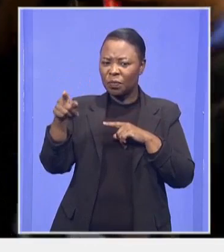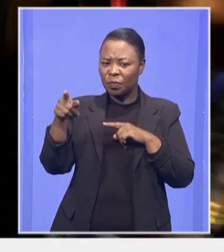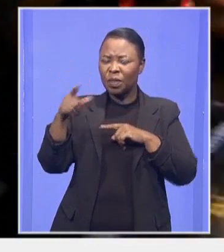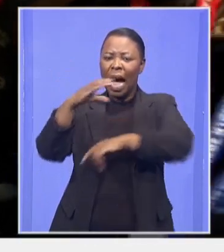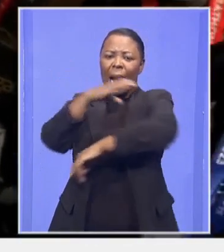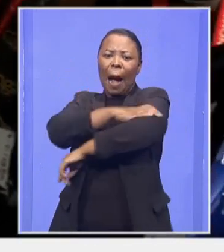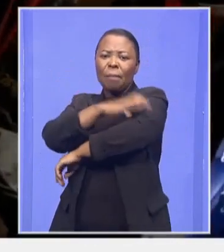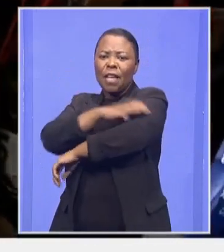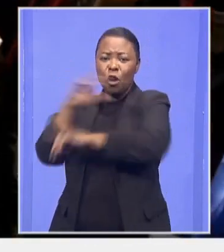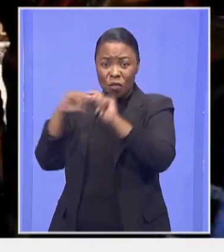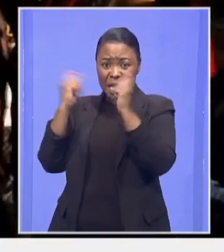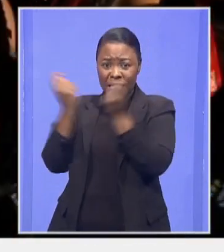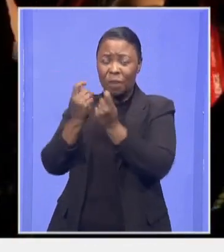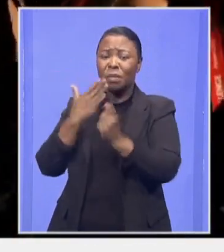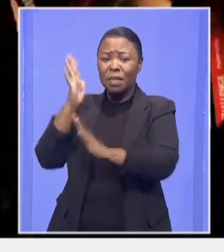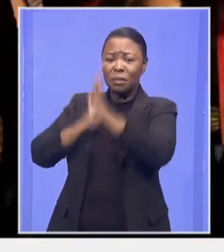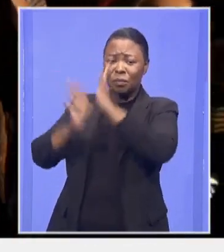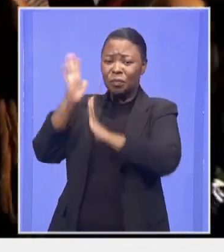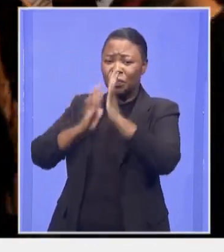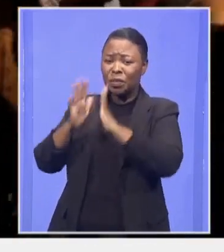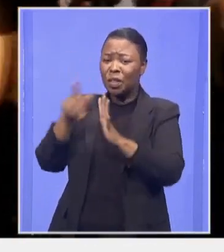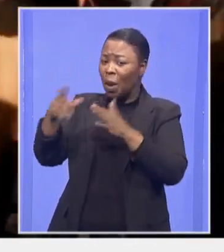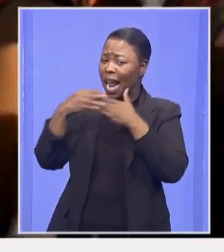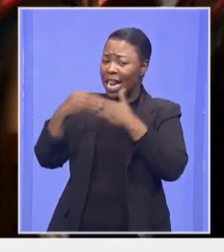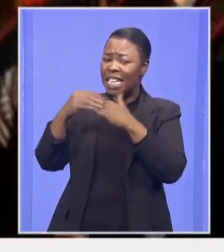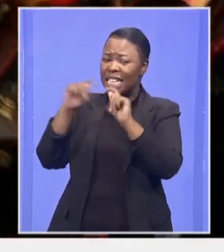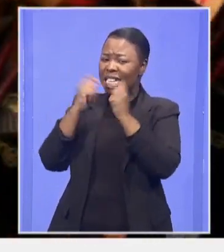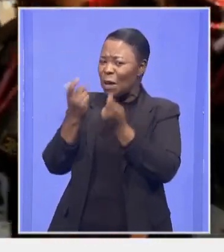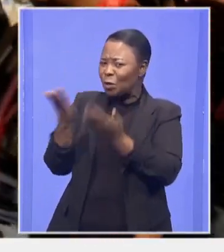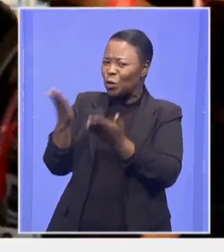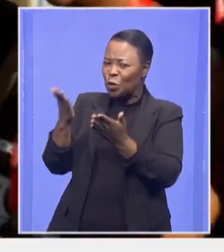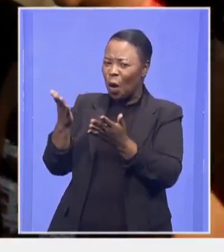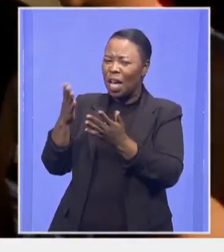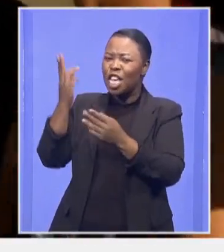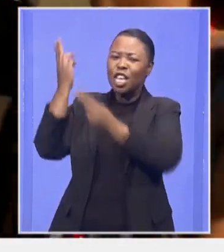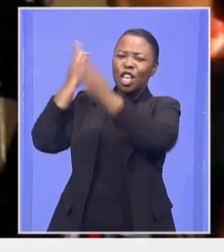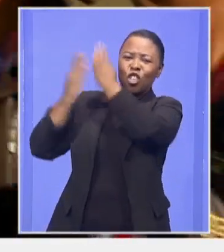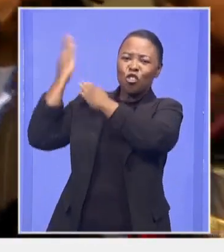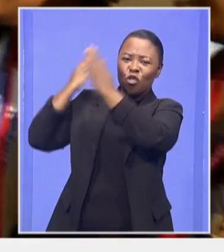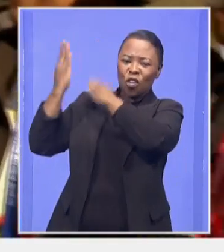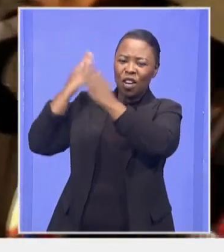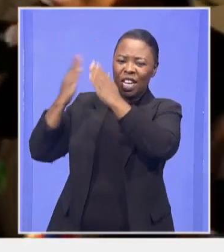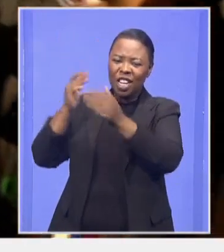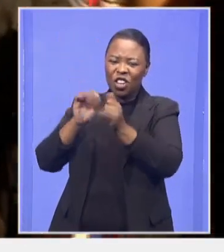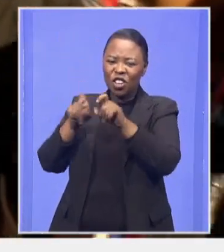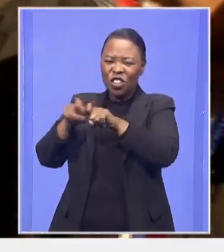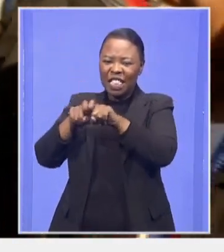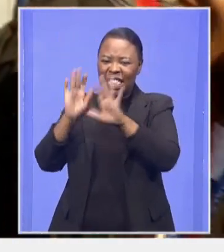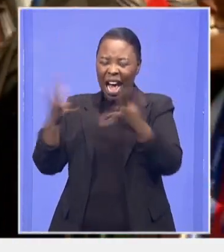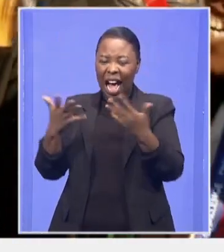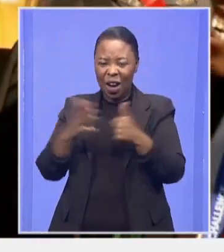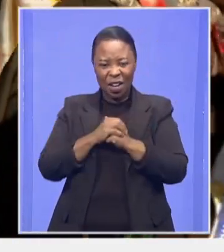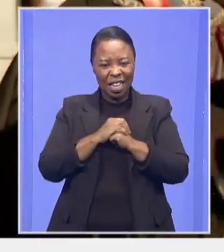of the team. Talk to us, how was it leading the team in this historic race here today?